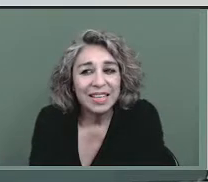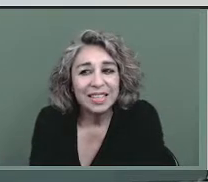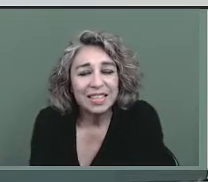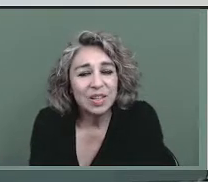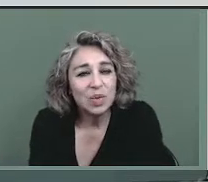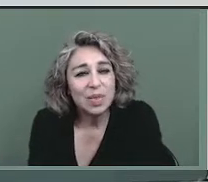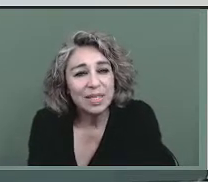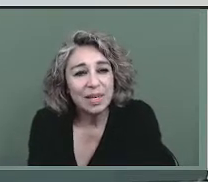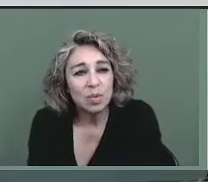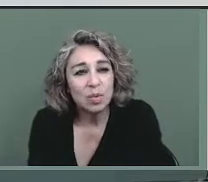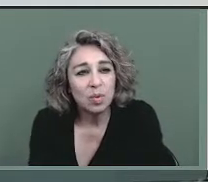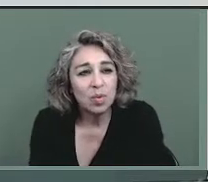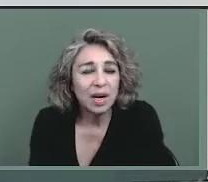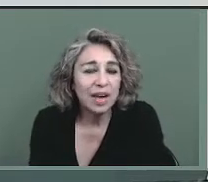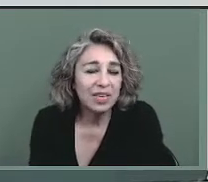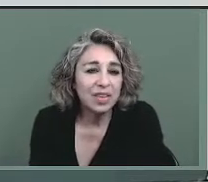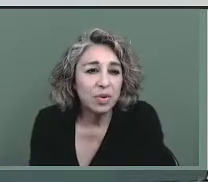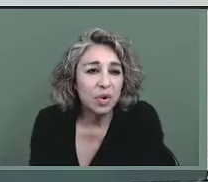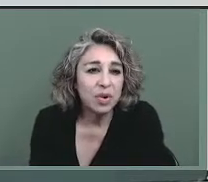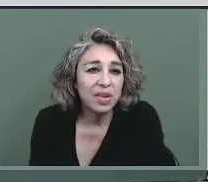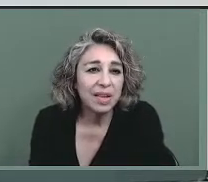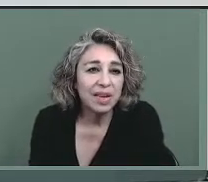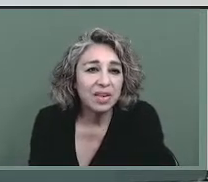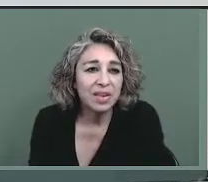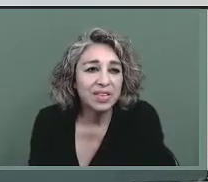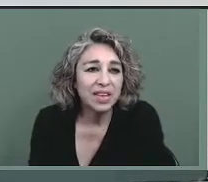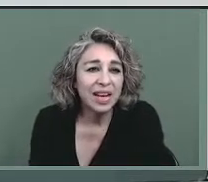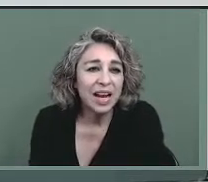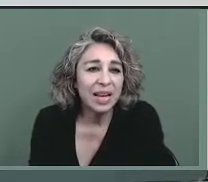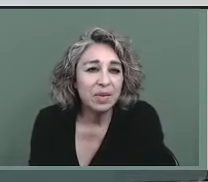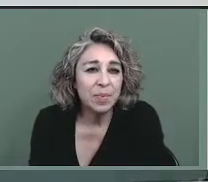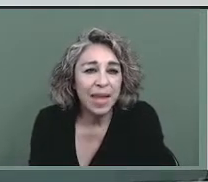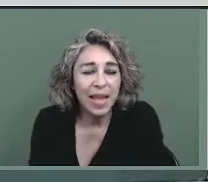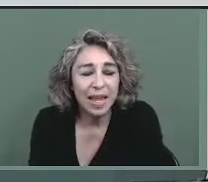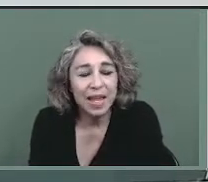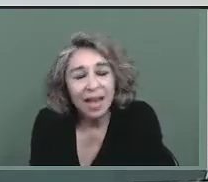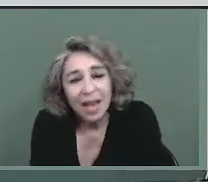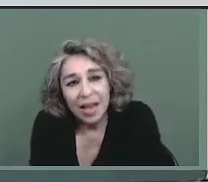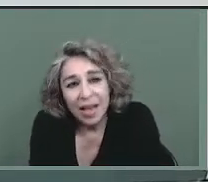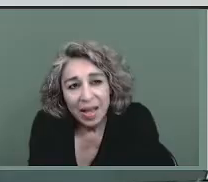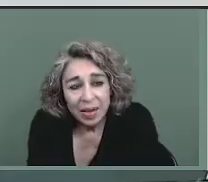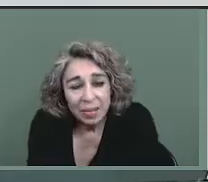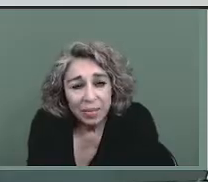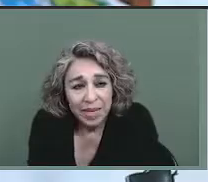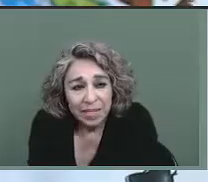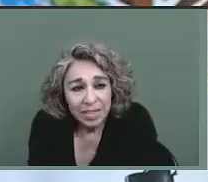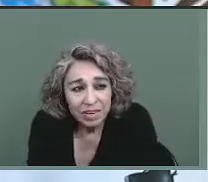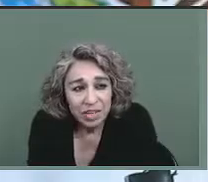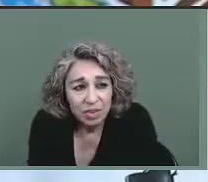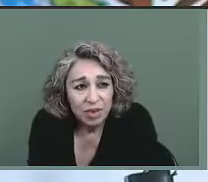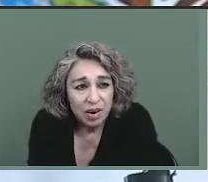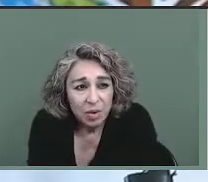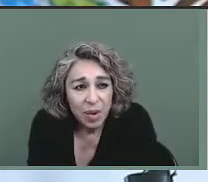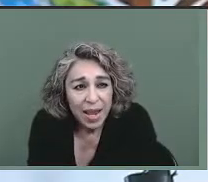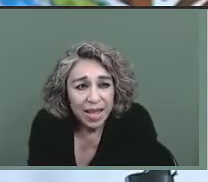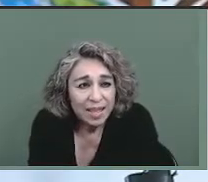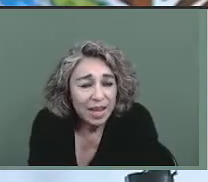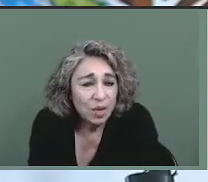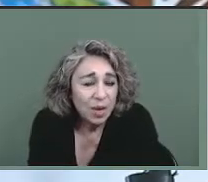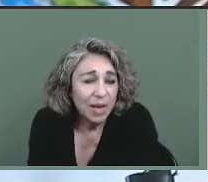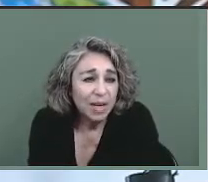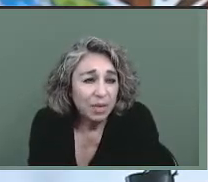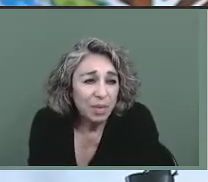He says, so the ones that work out in the rural areas will get higher pay because they're so far away